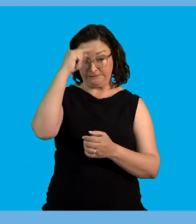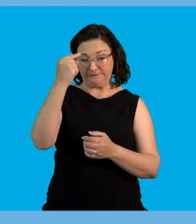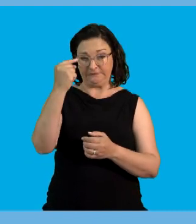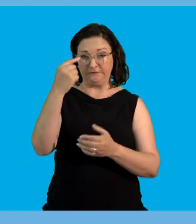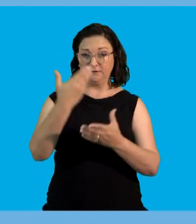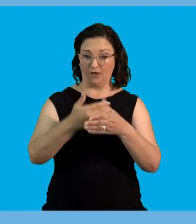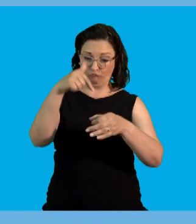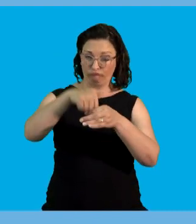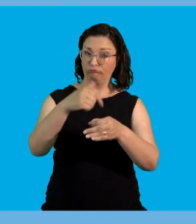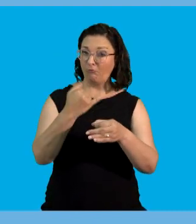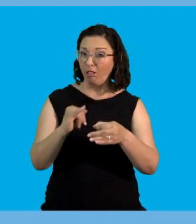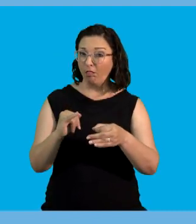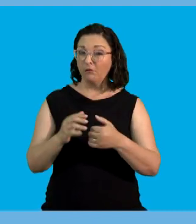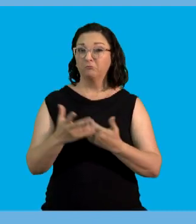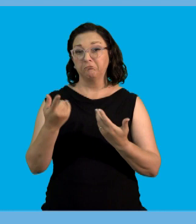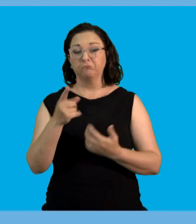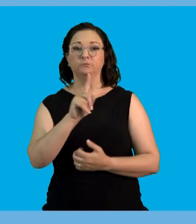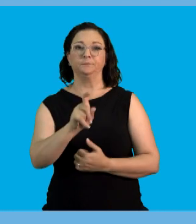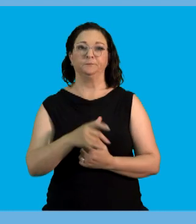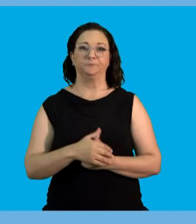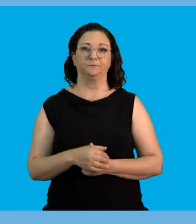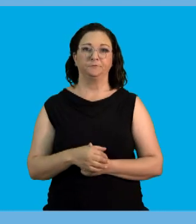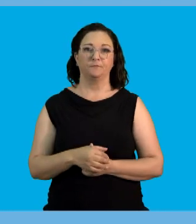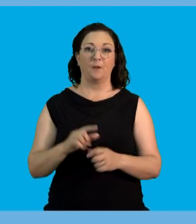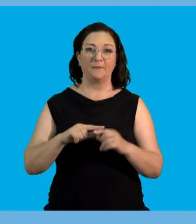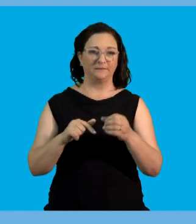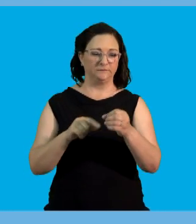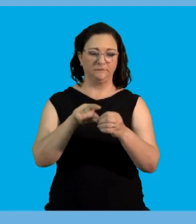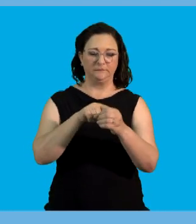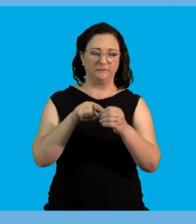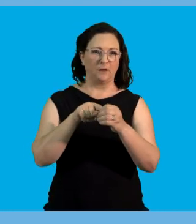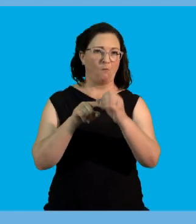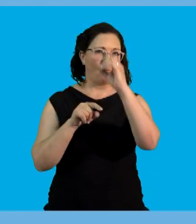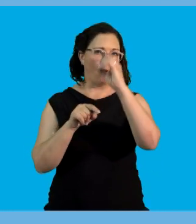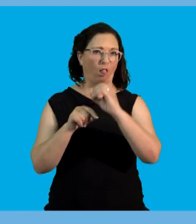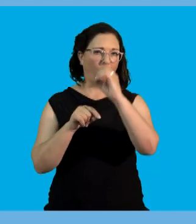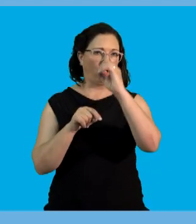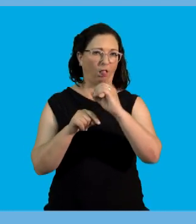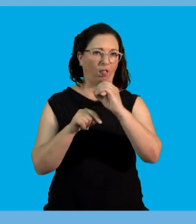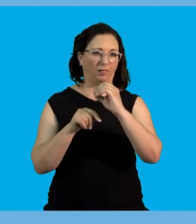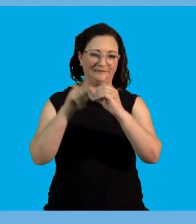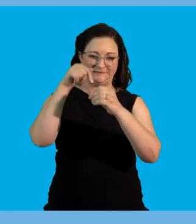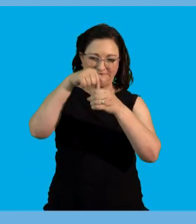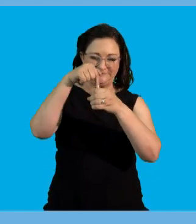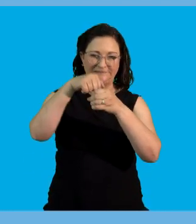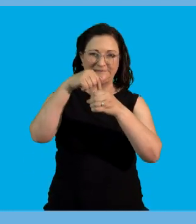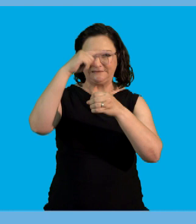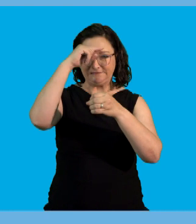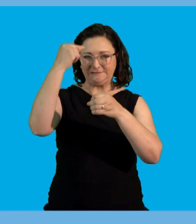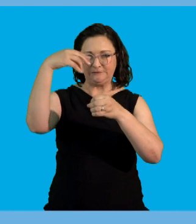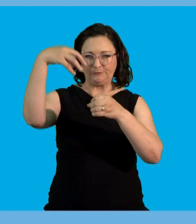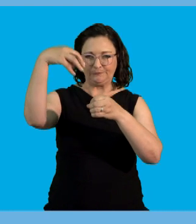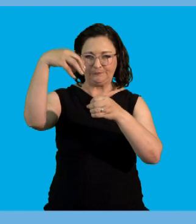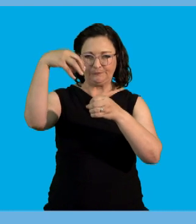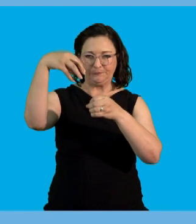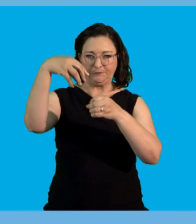know what happens to material when it's heated. So if material is heated, it expands by increasing the spaces between the particles.